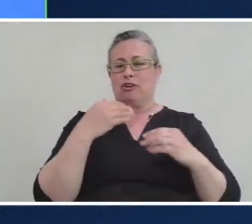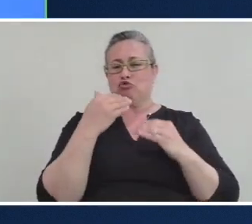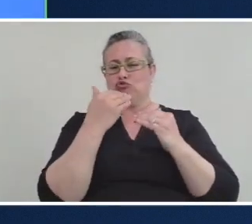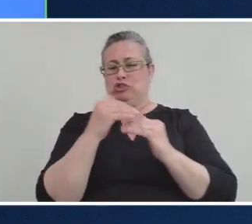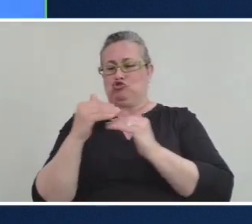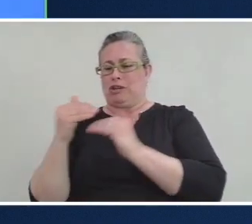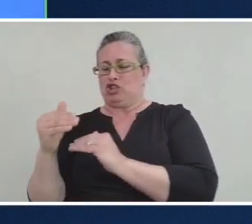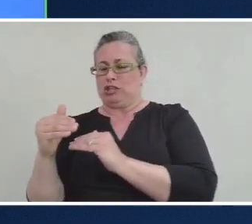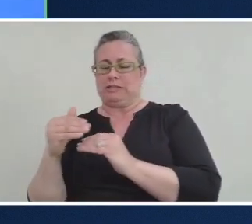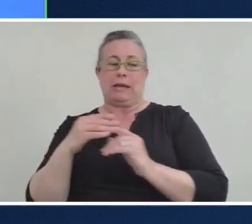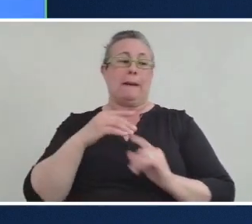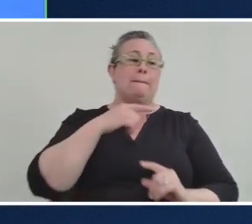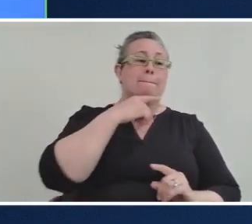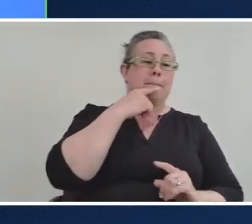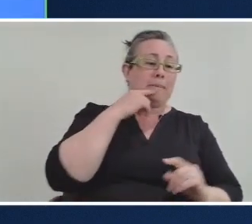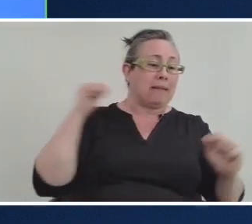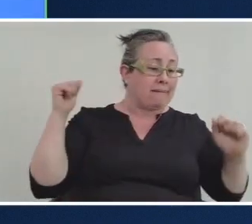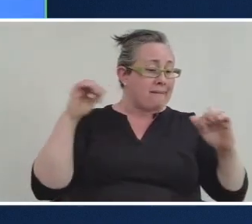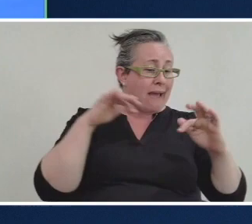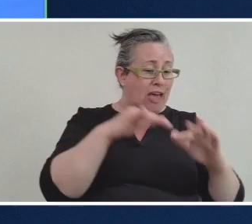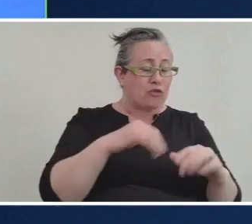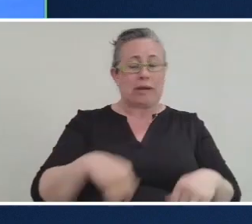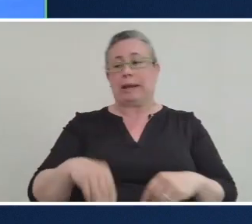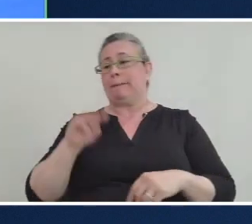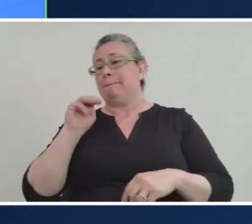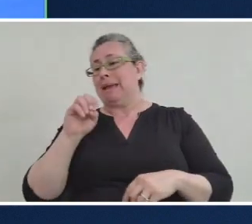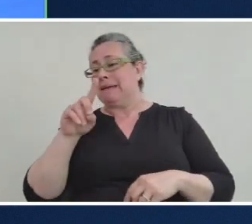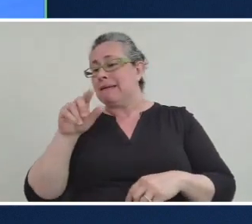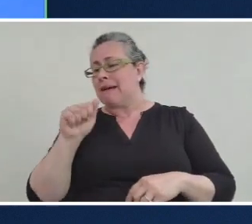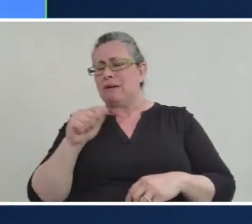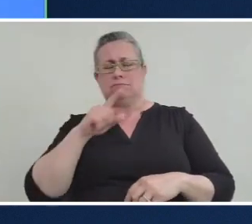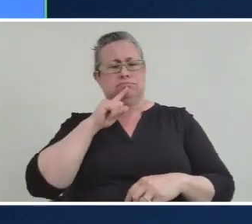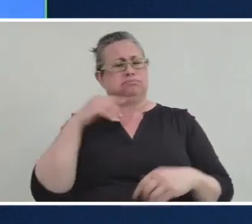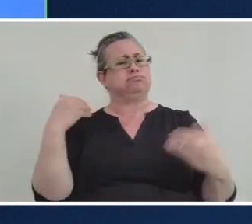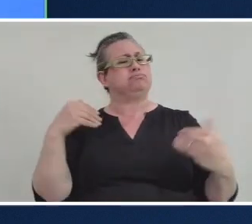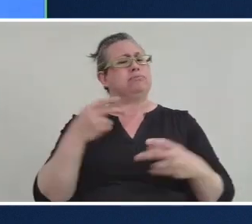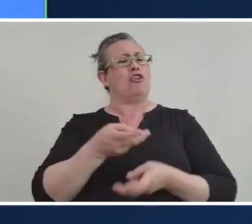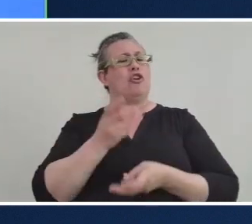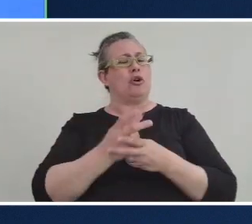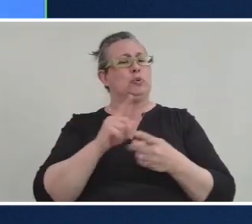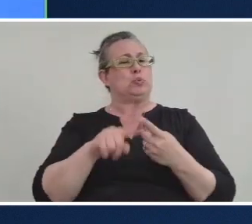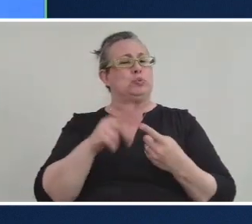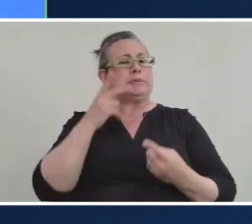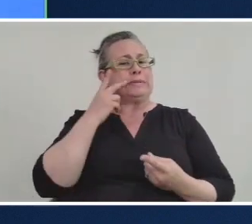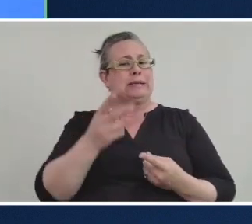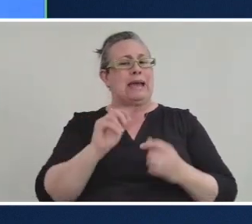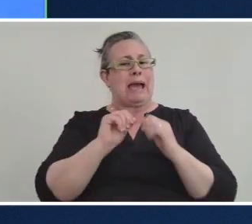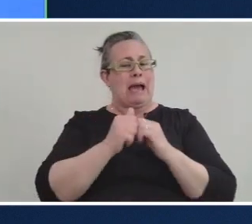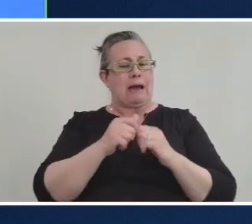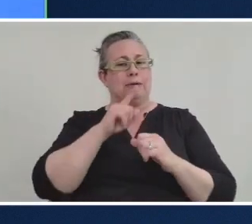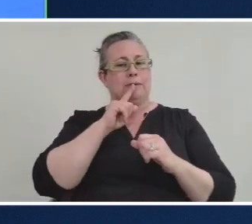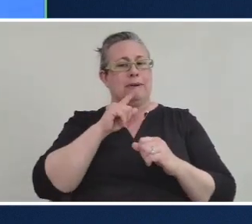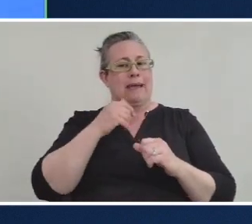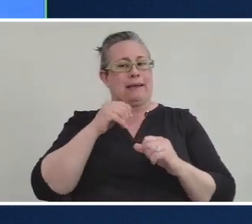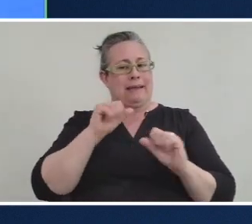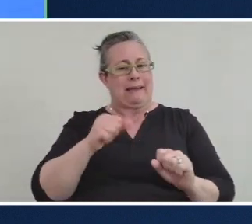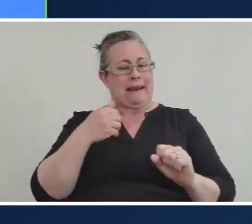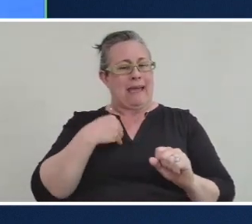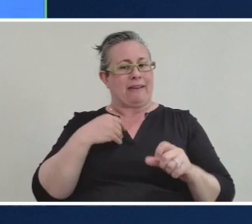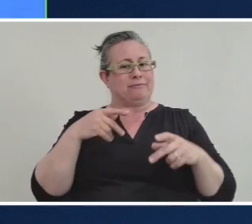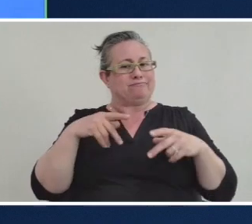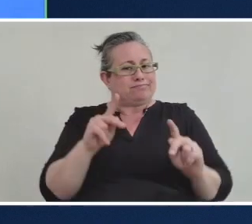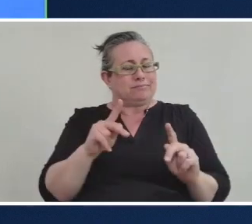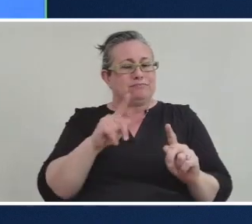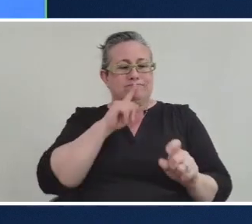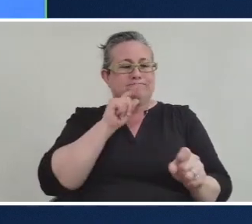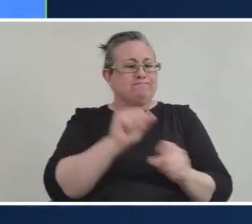public gatherings, the media, it's really hard to see how you can have a truly competitive and free and fair election. So a lot of the